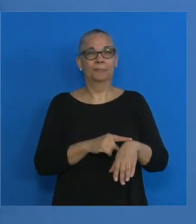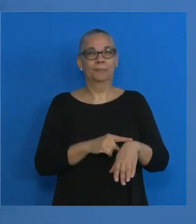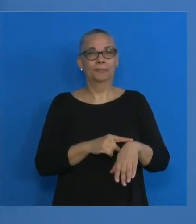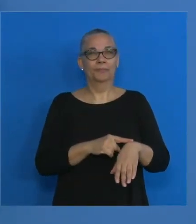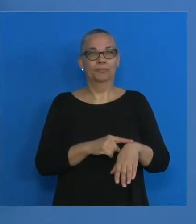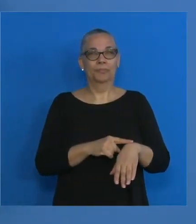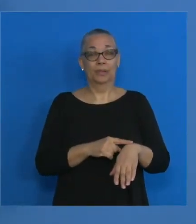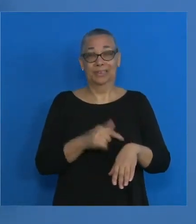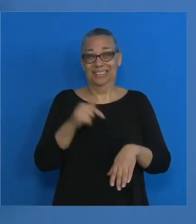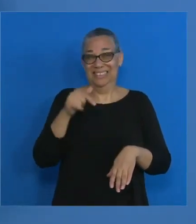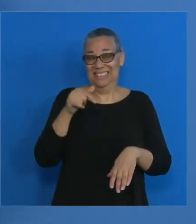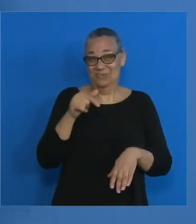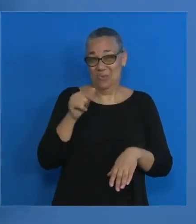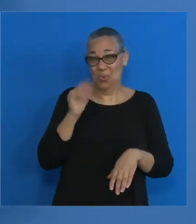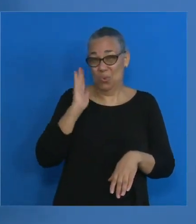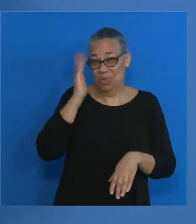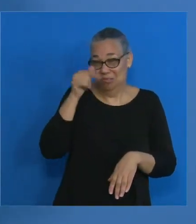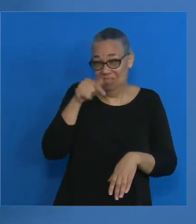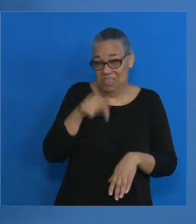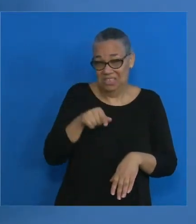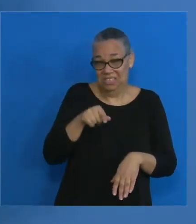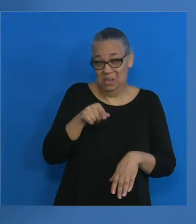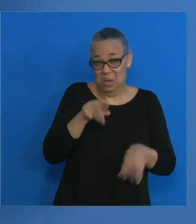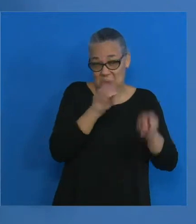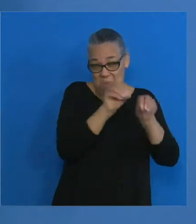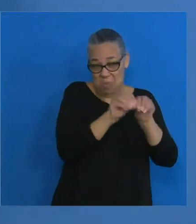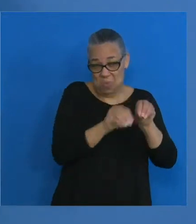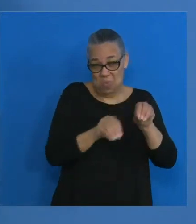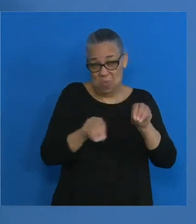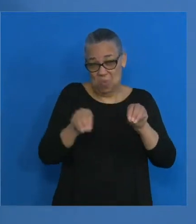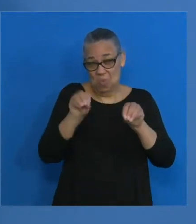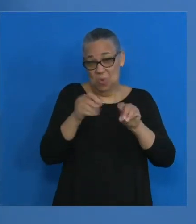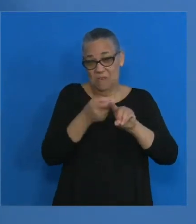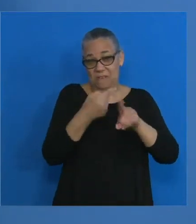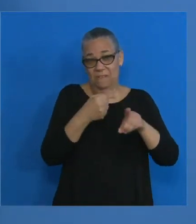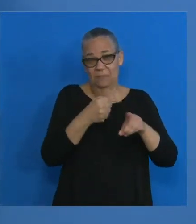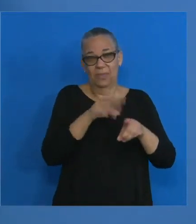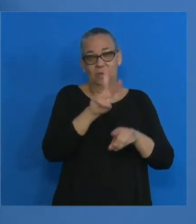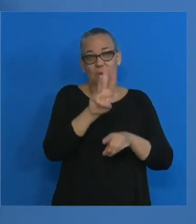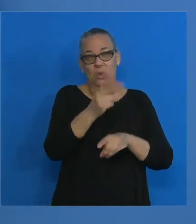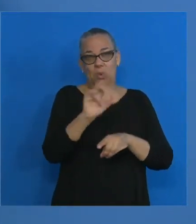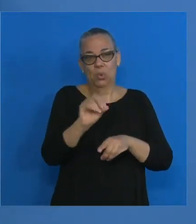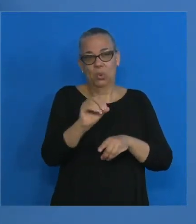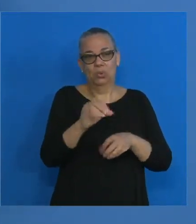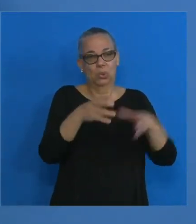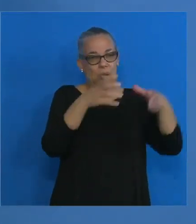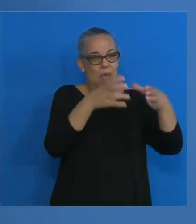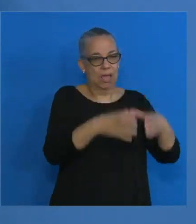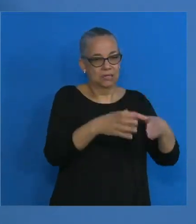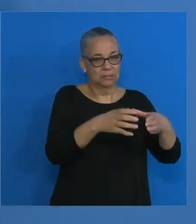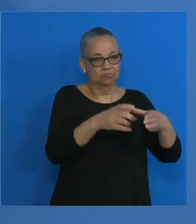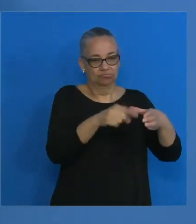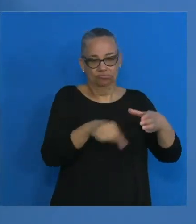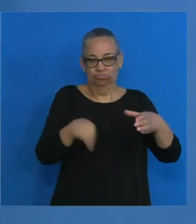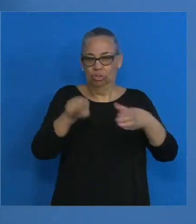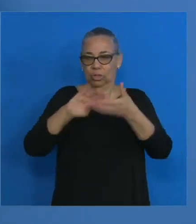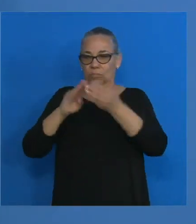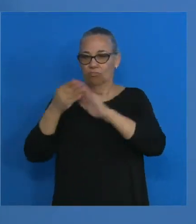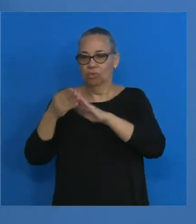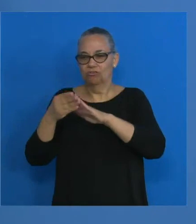would most likely shift us from the WHO classification of cluster of cases in the community transmission?